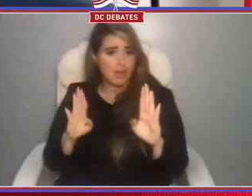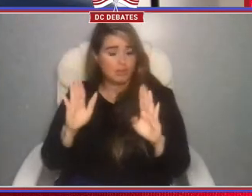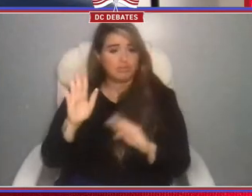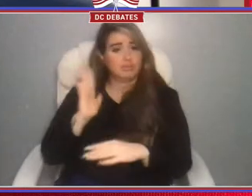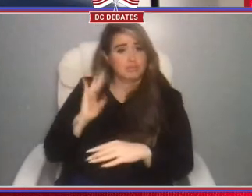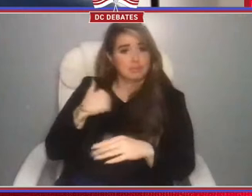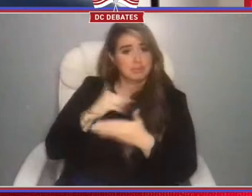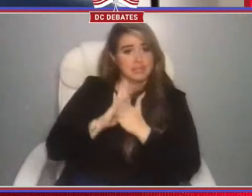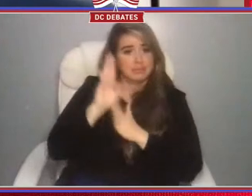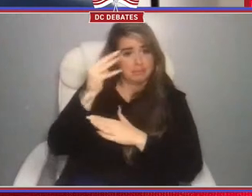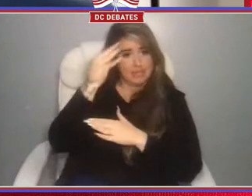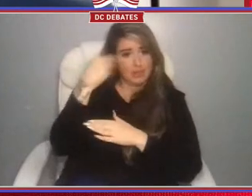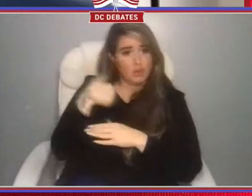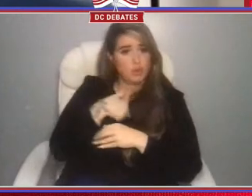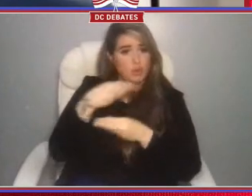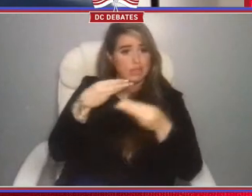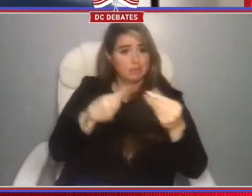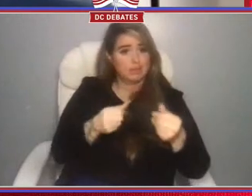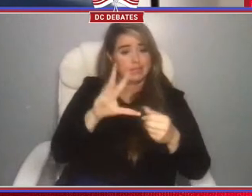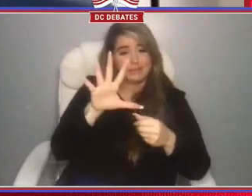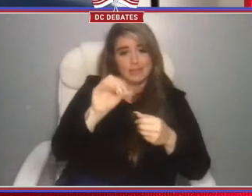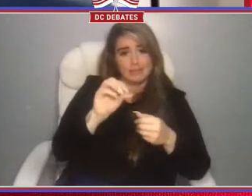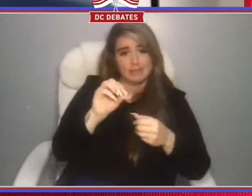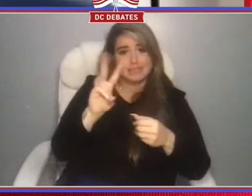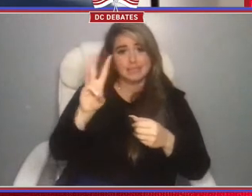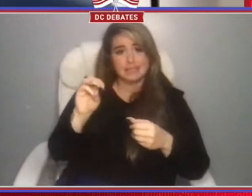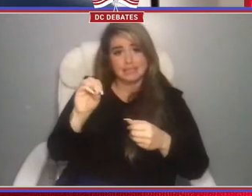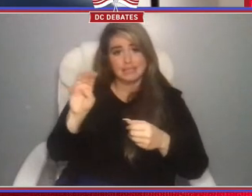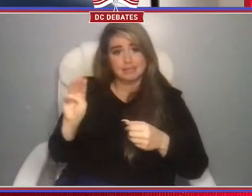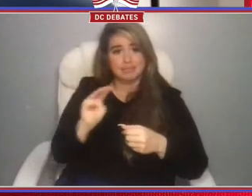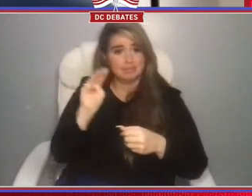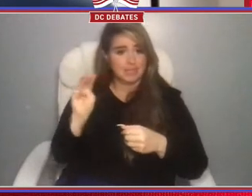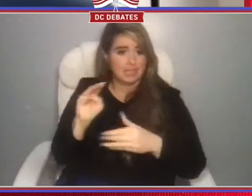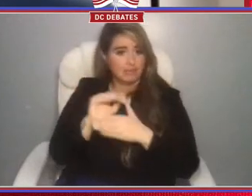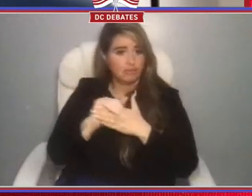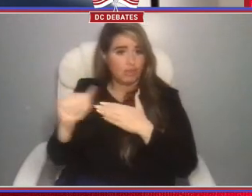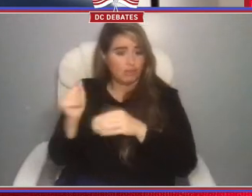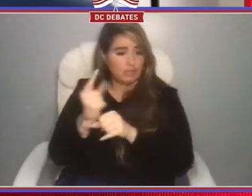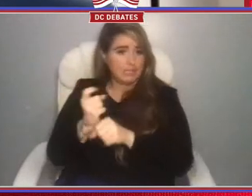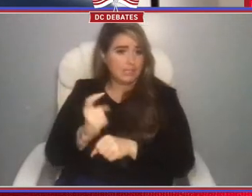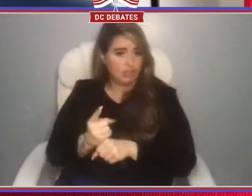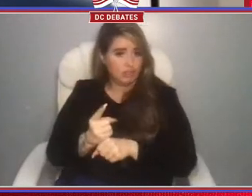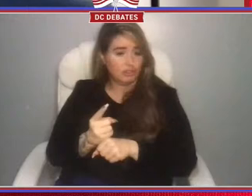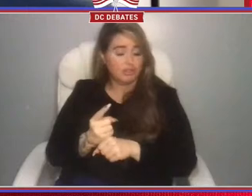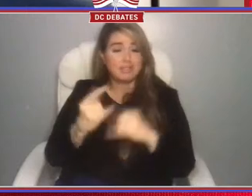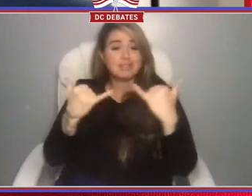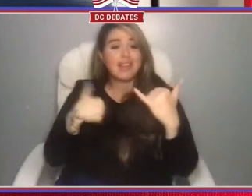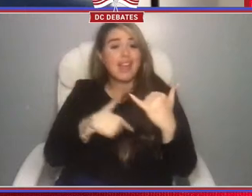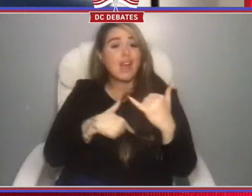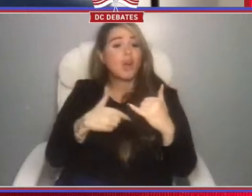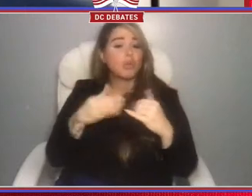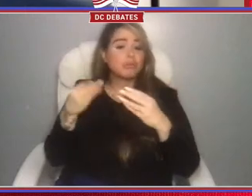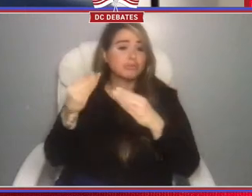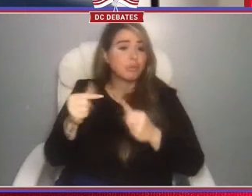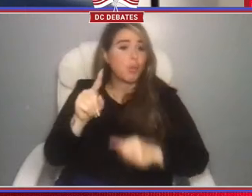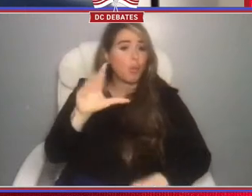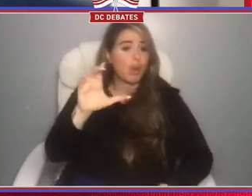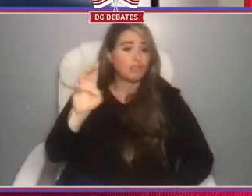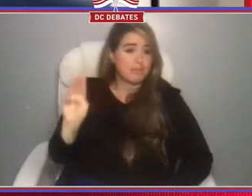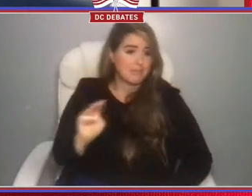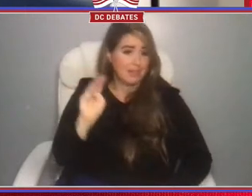about $50 or $60 million out of our housing production trust fund. Now we do $100 million a year. This year,